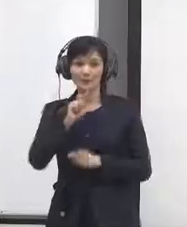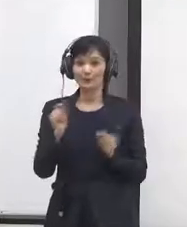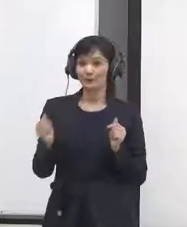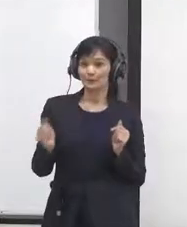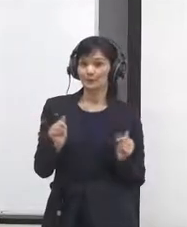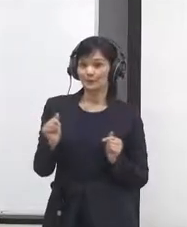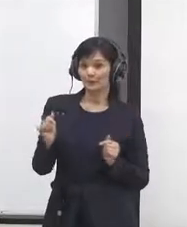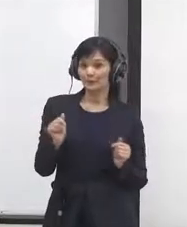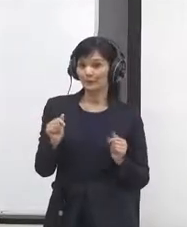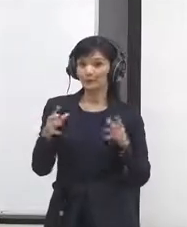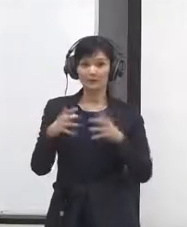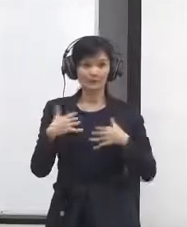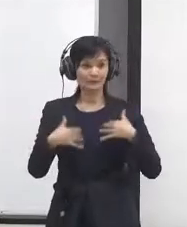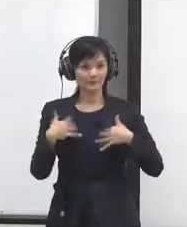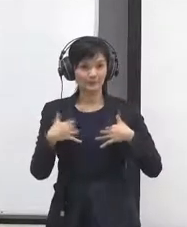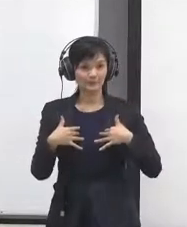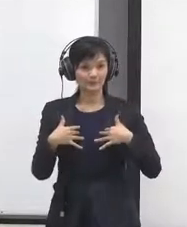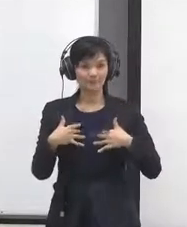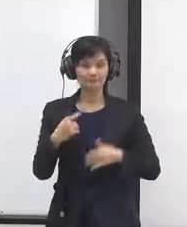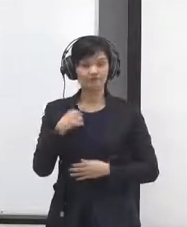softened events will help